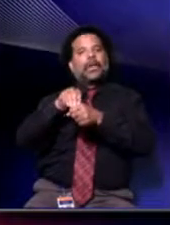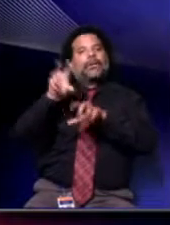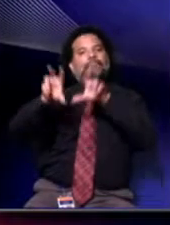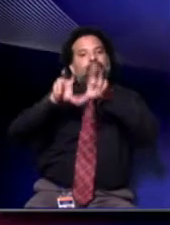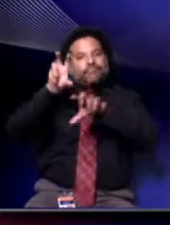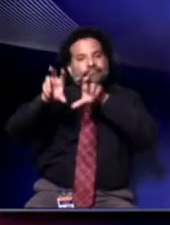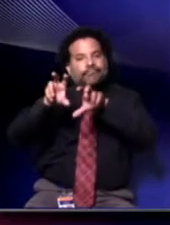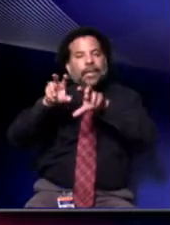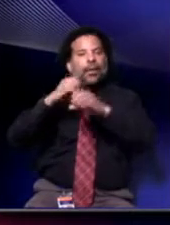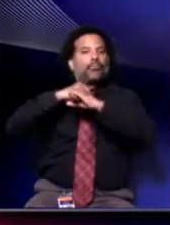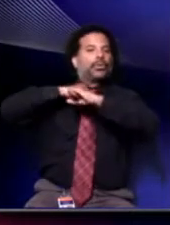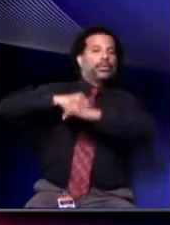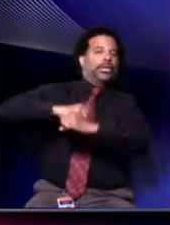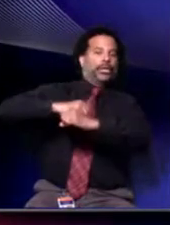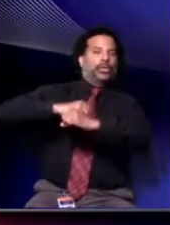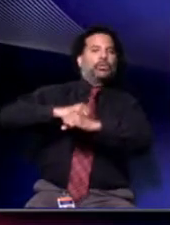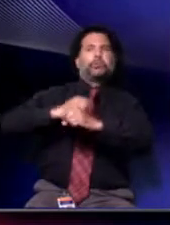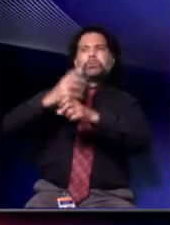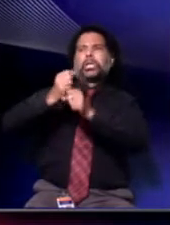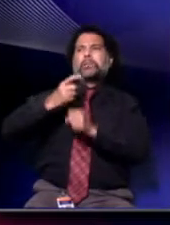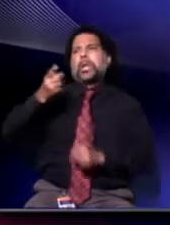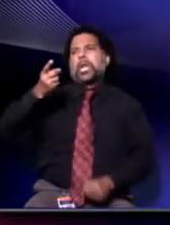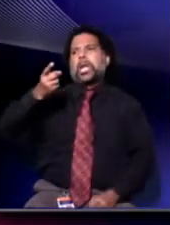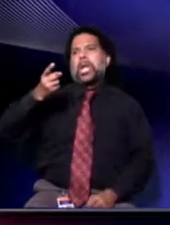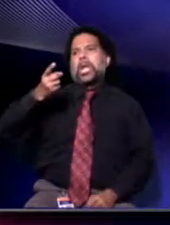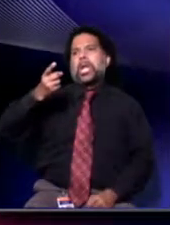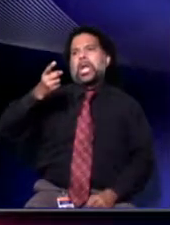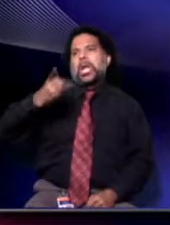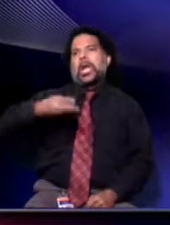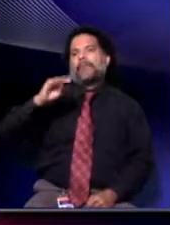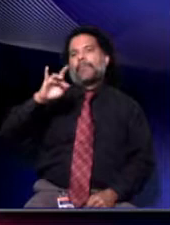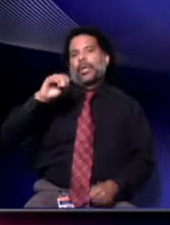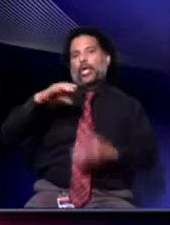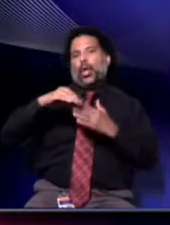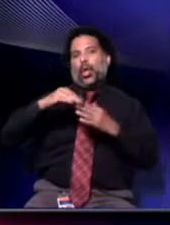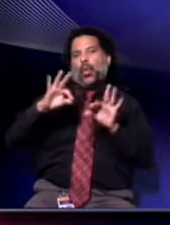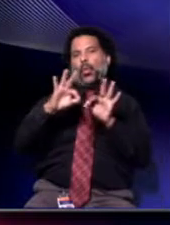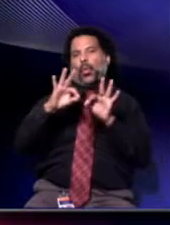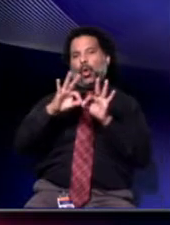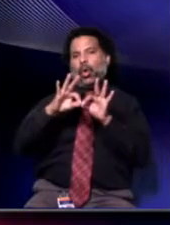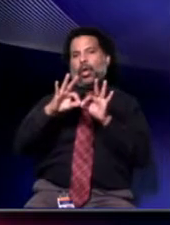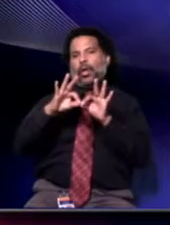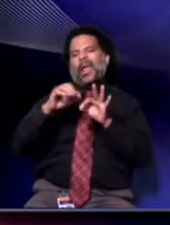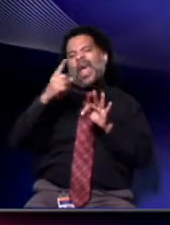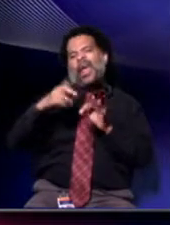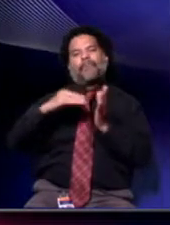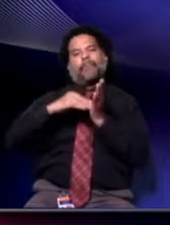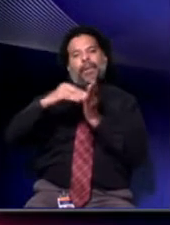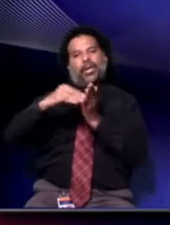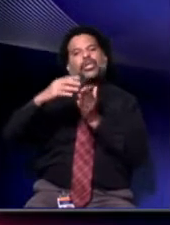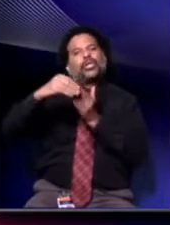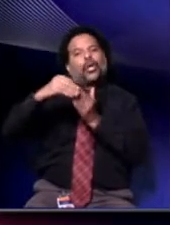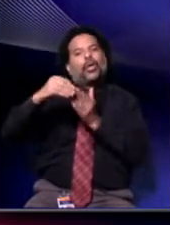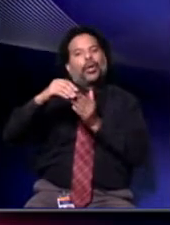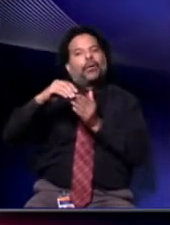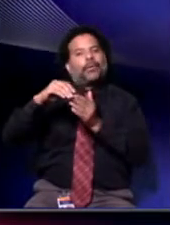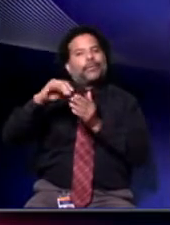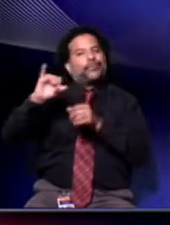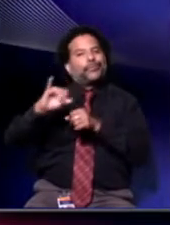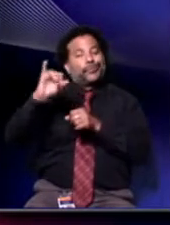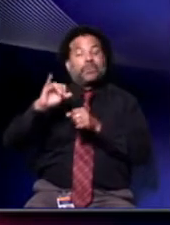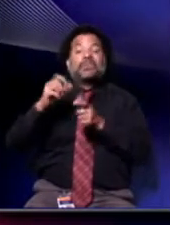Corporation. With that, you get about $500,000 worth of insurance. Like most large